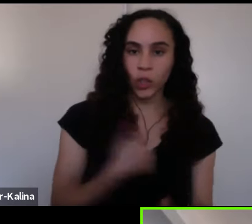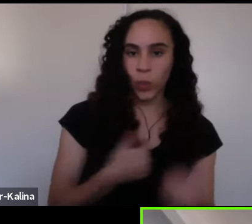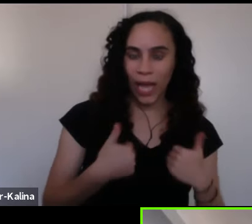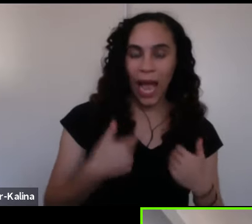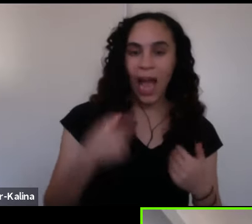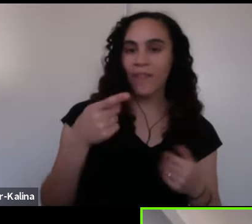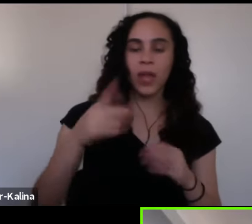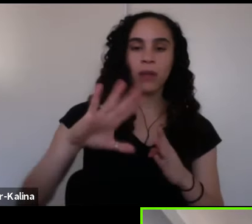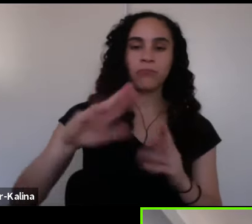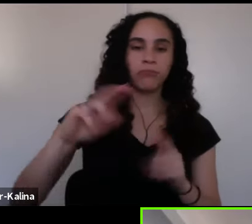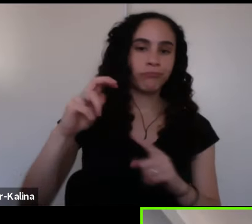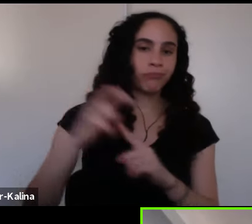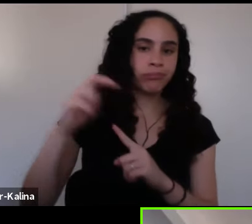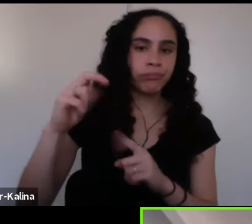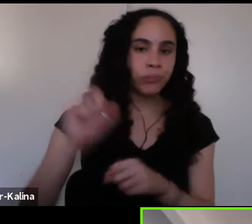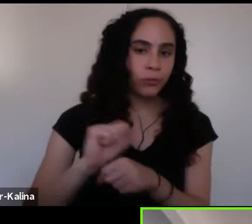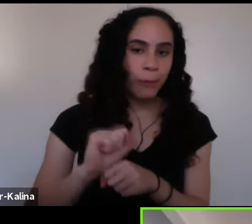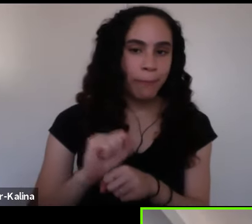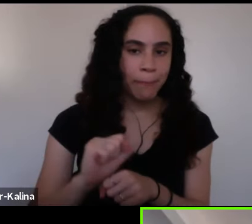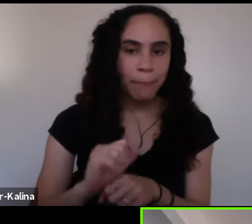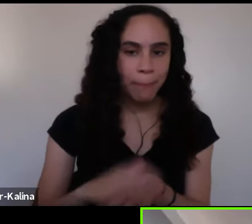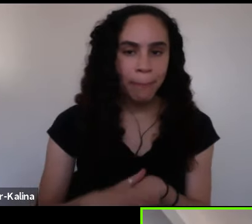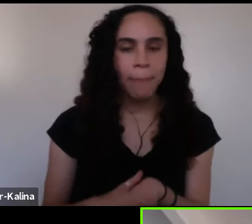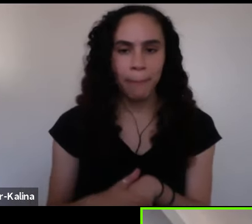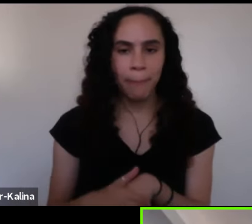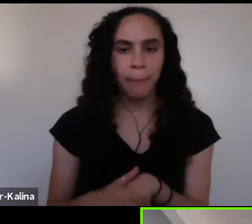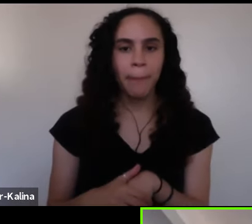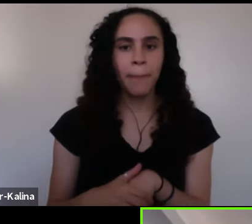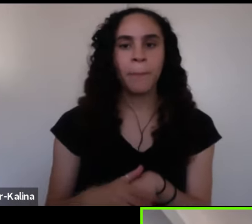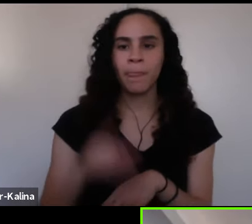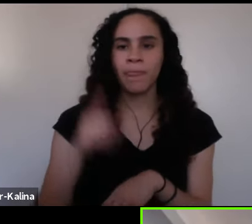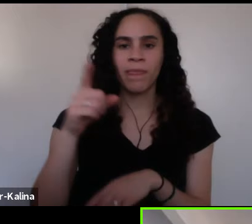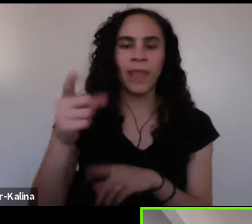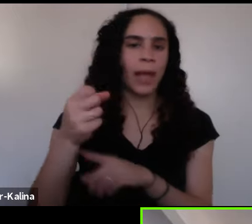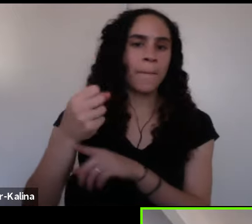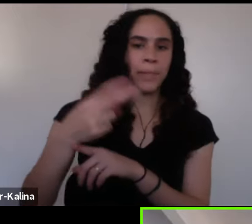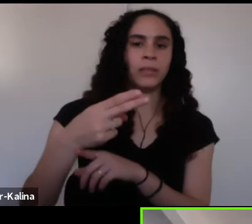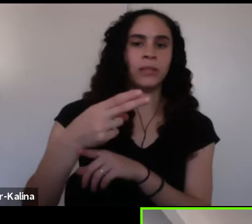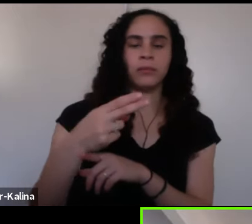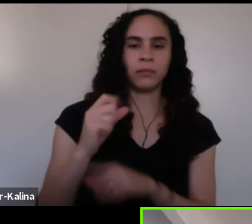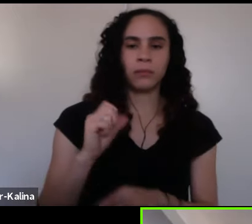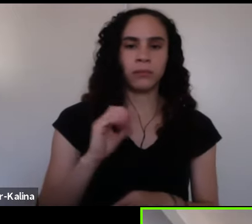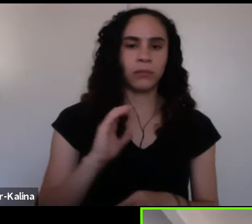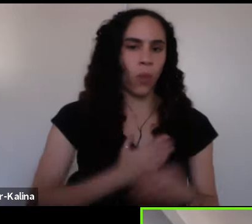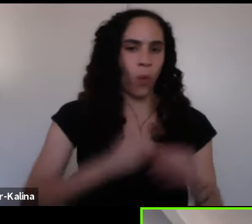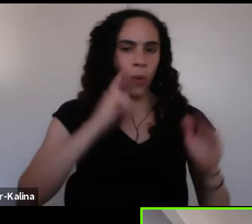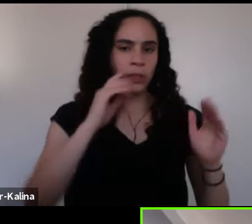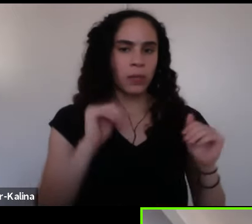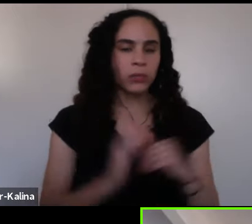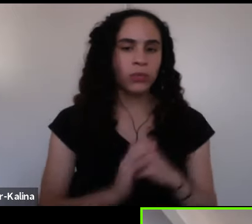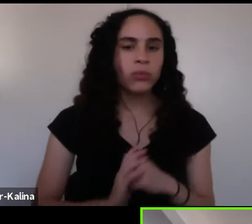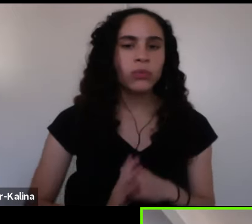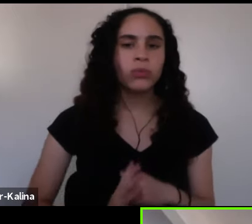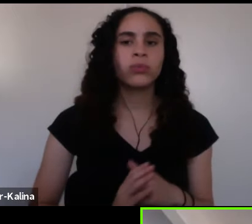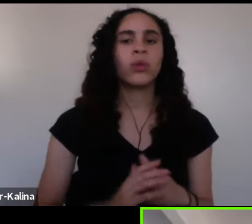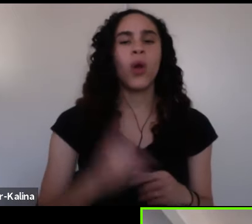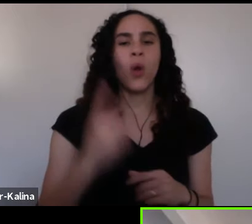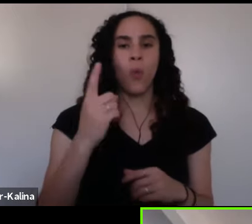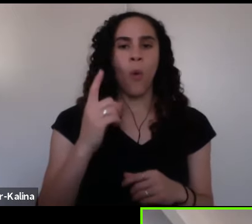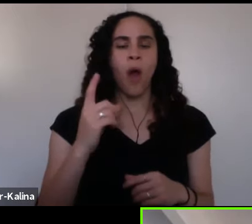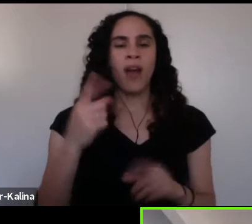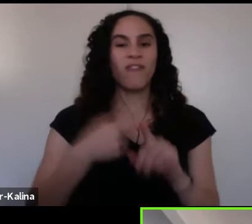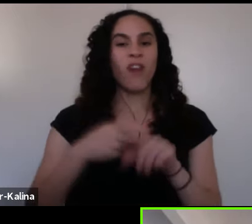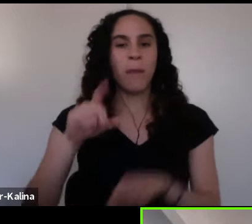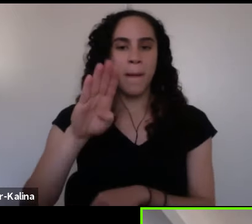job. They went far above and beyond. One of our affinity network leaders from Billow, he